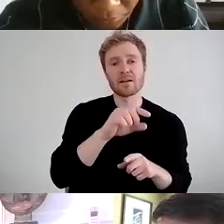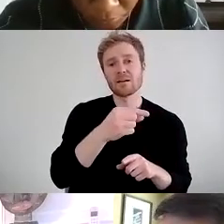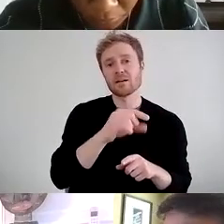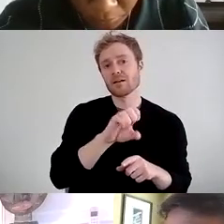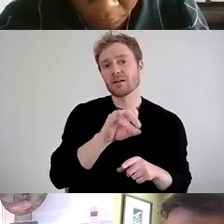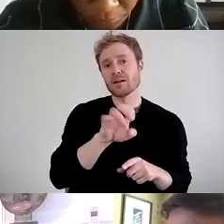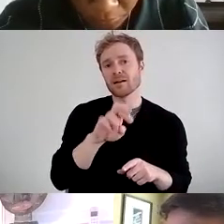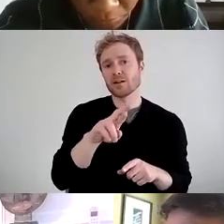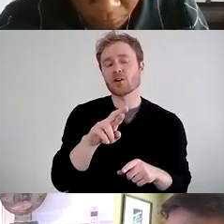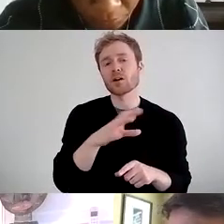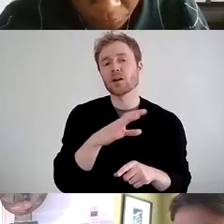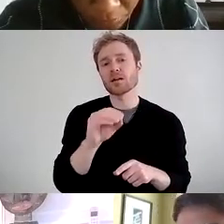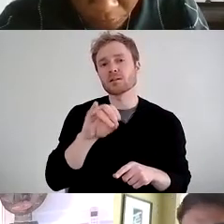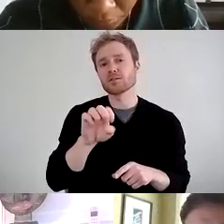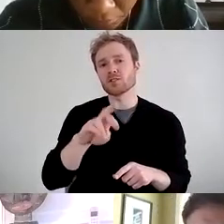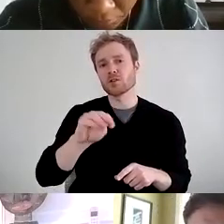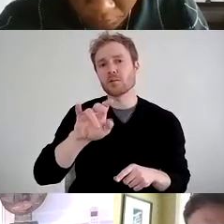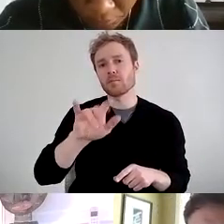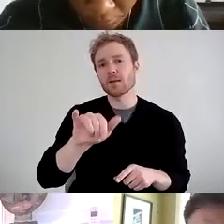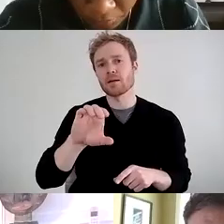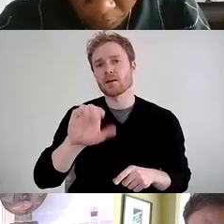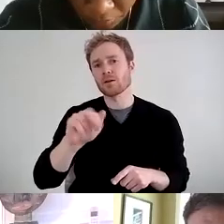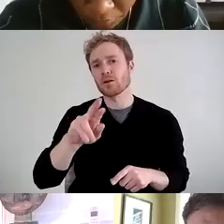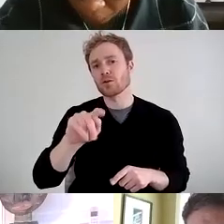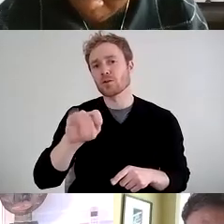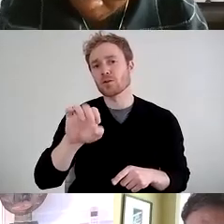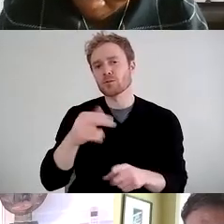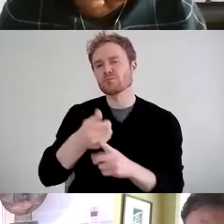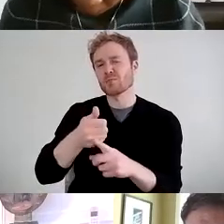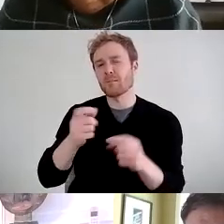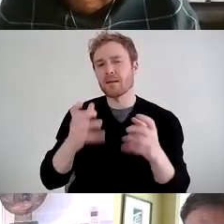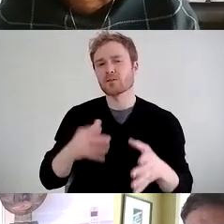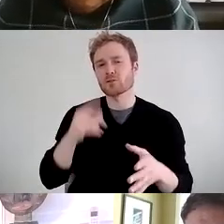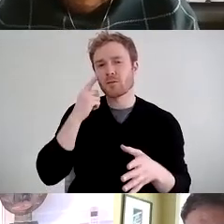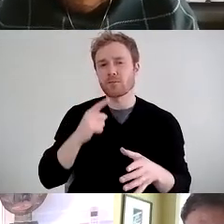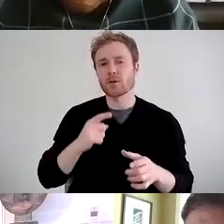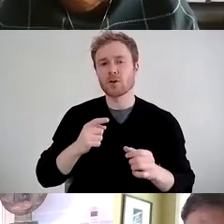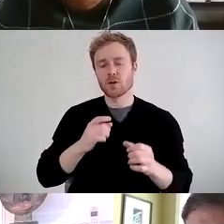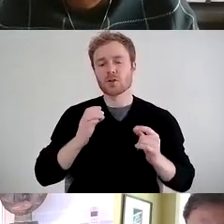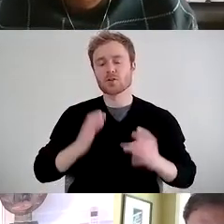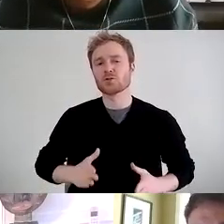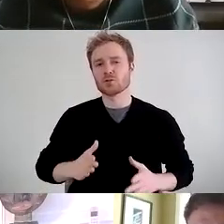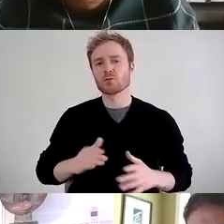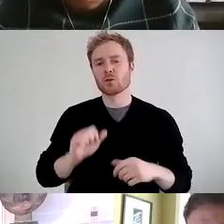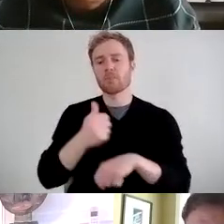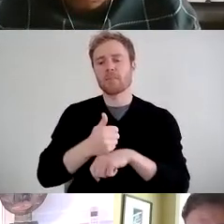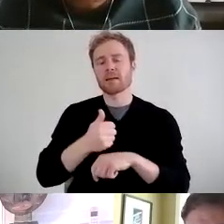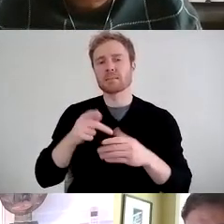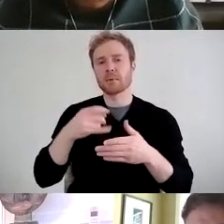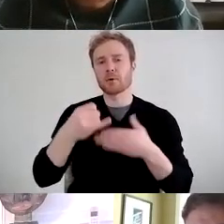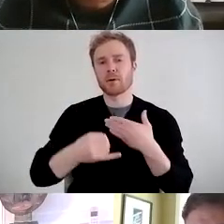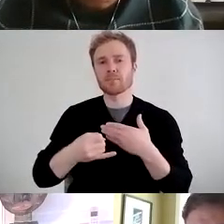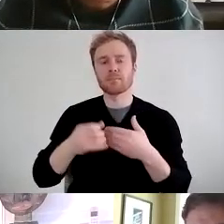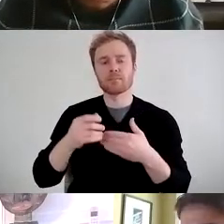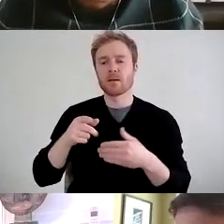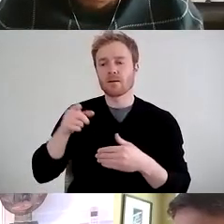Yes, I'm here. There you are. There you are. Appreciate it. If you could introduce yourself for the listeners. I'm Jessica Smith